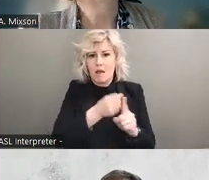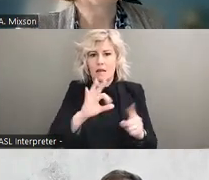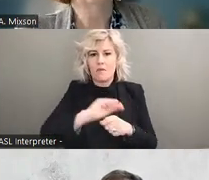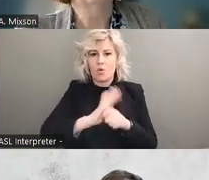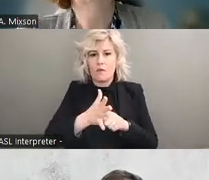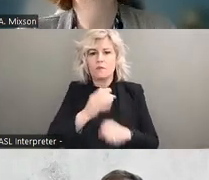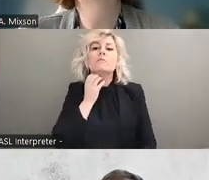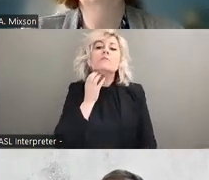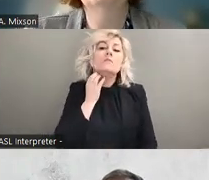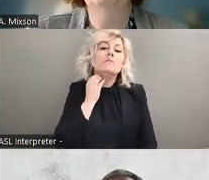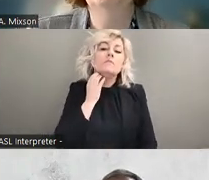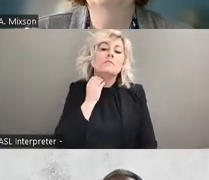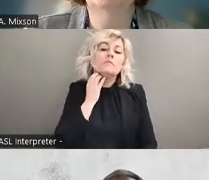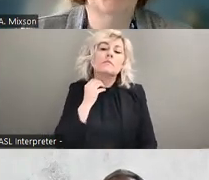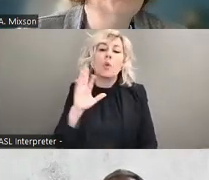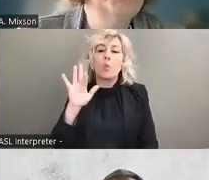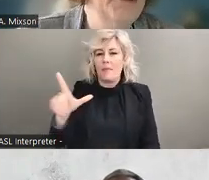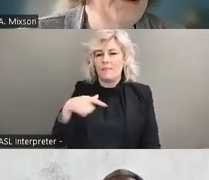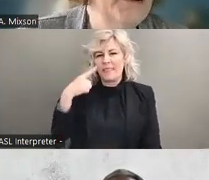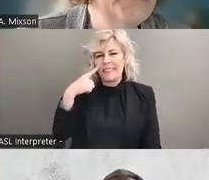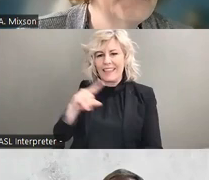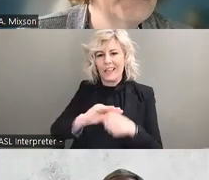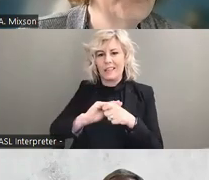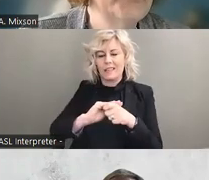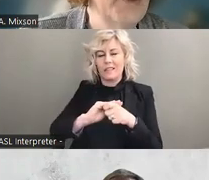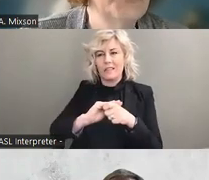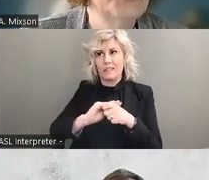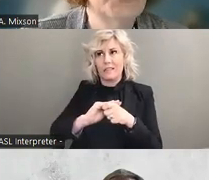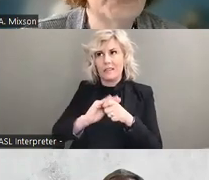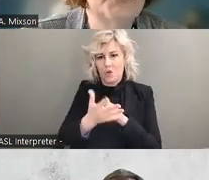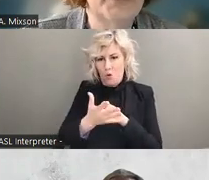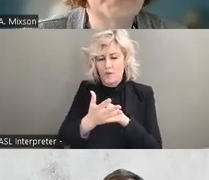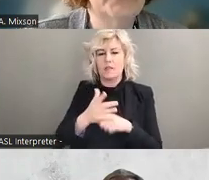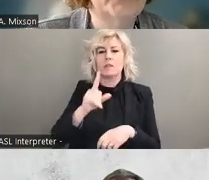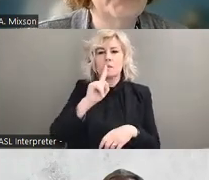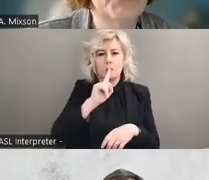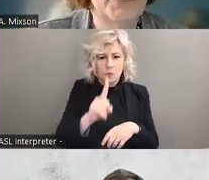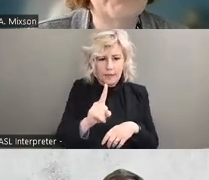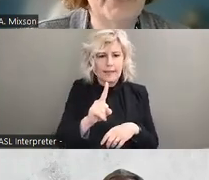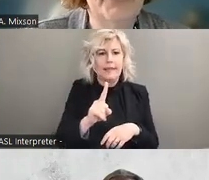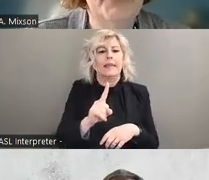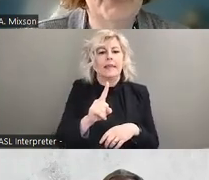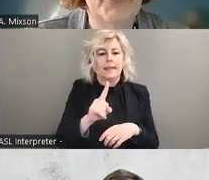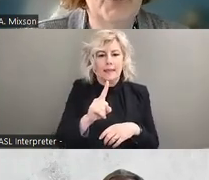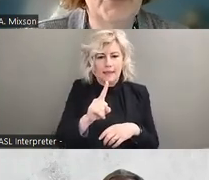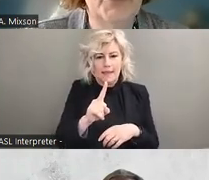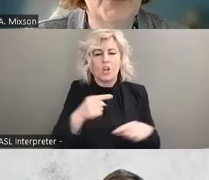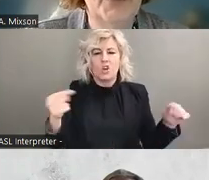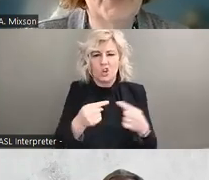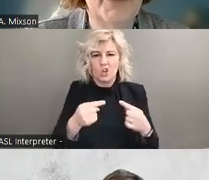Well, I think generally speaking, the COVID has really played into the staffing issues